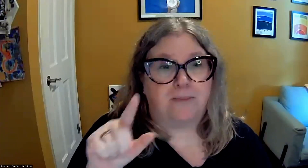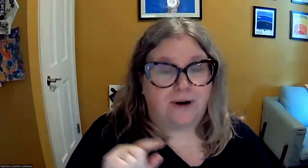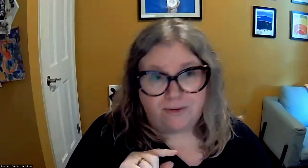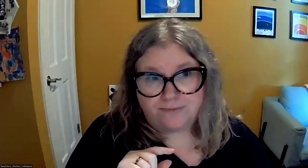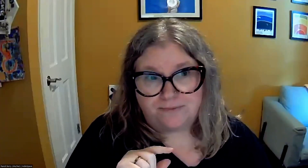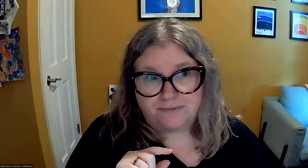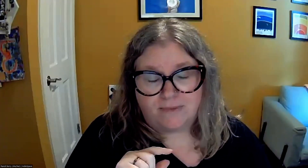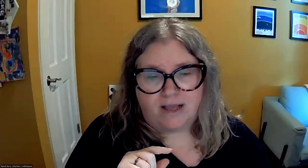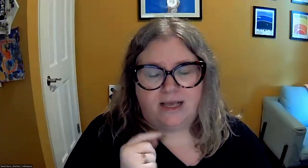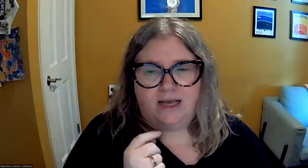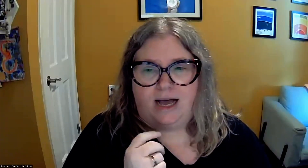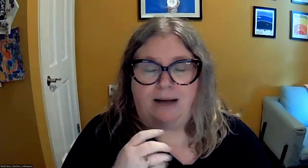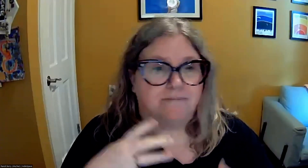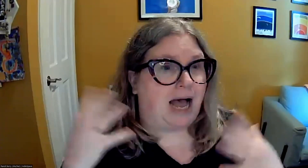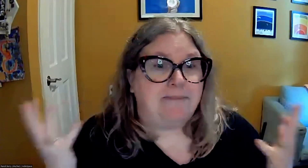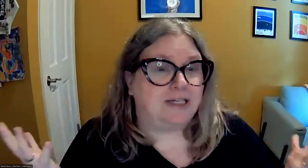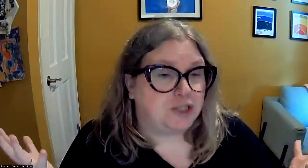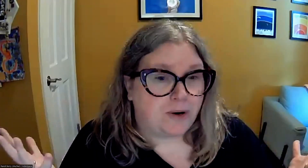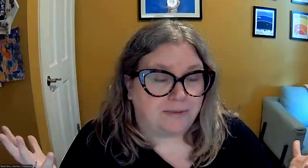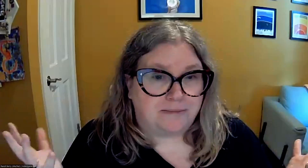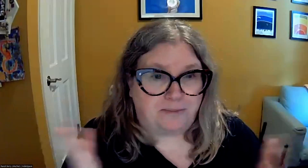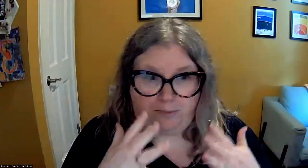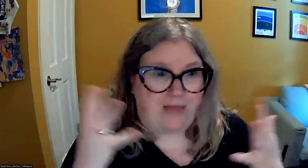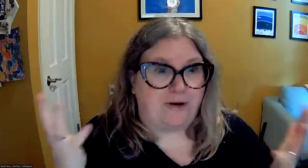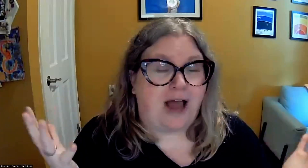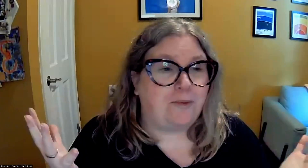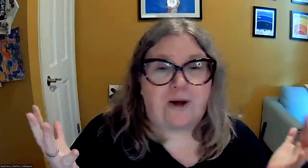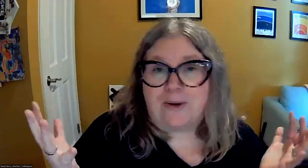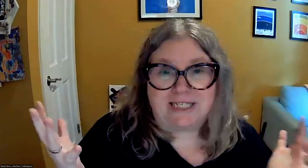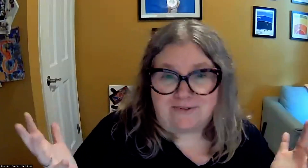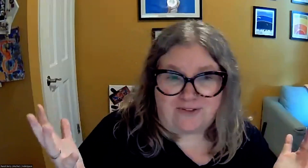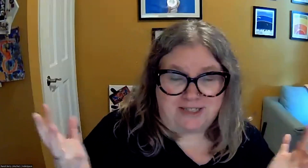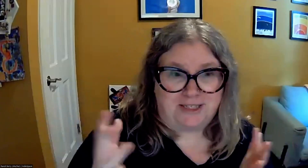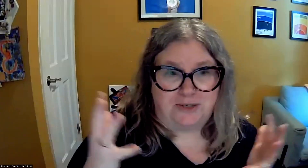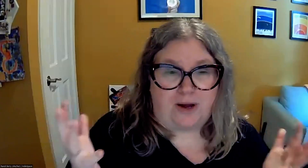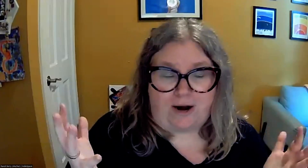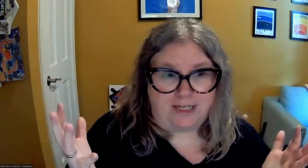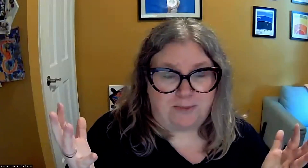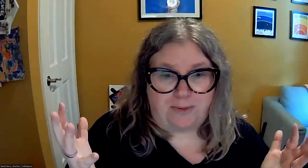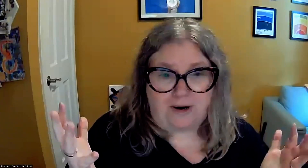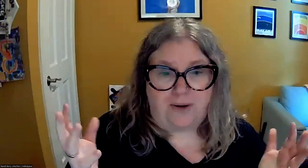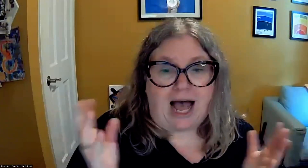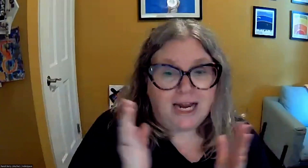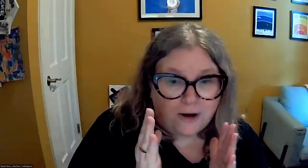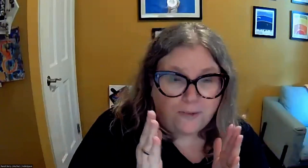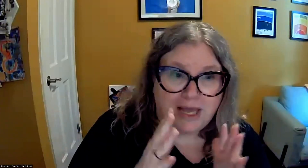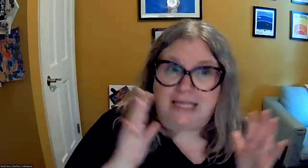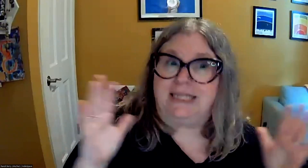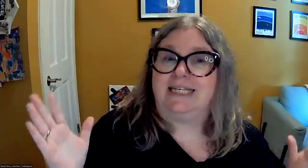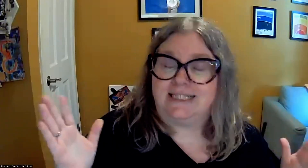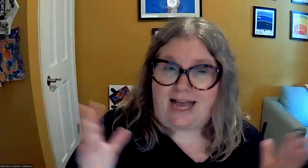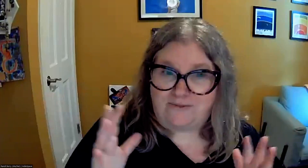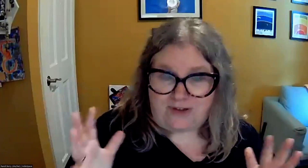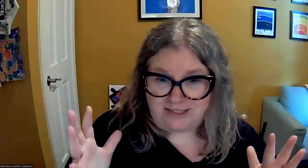artist per borough. I'm not sure whether or not we're going to have the funds to do one artist per borough. I know we